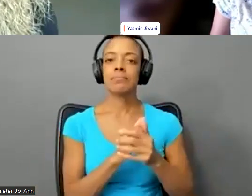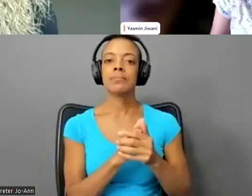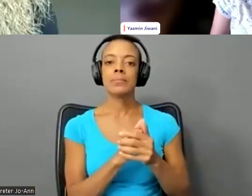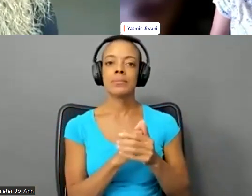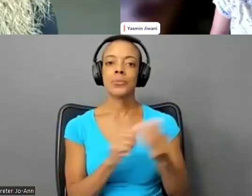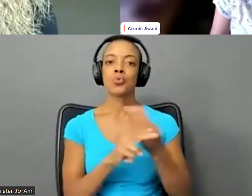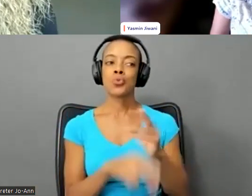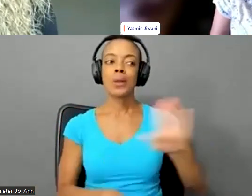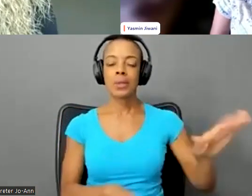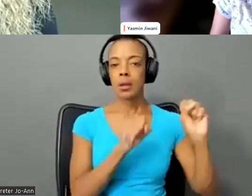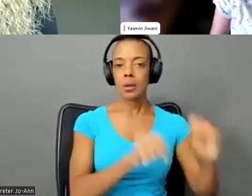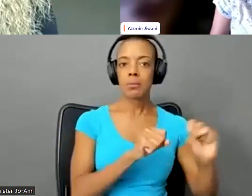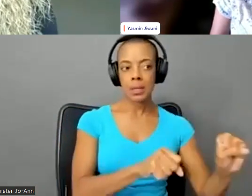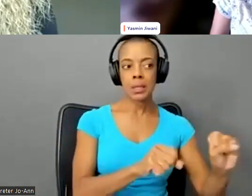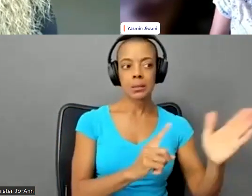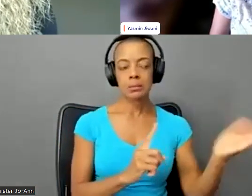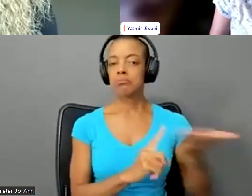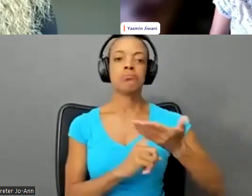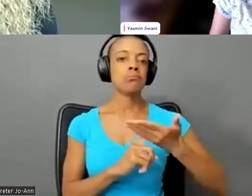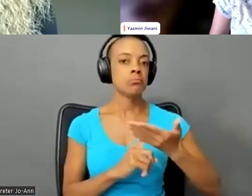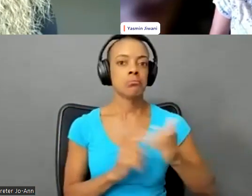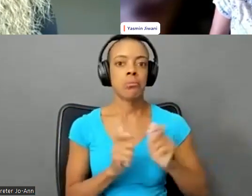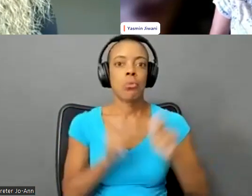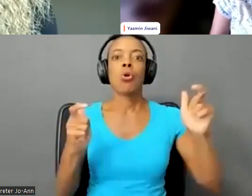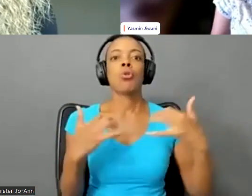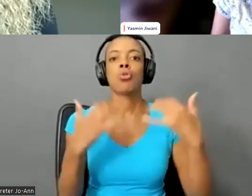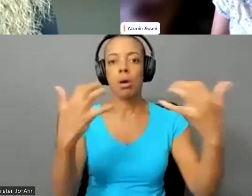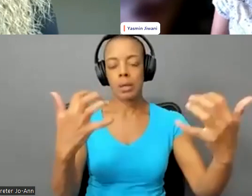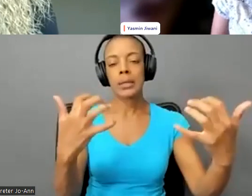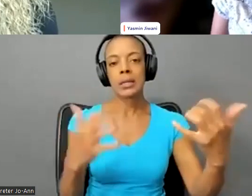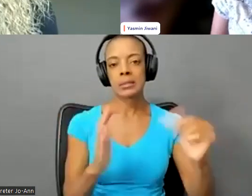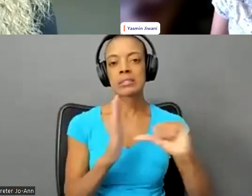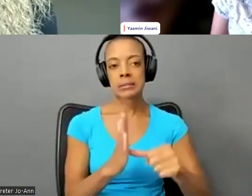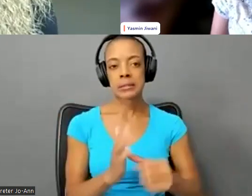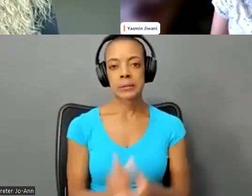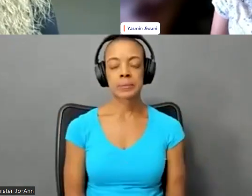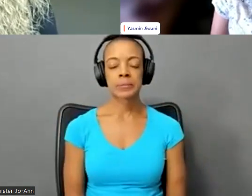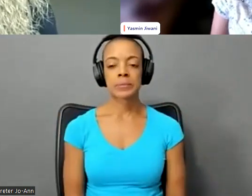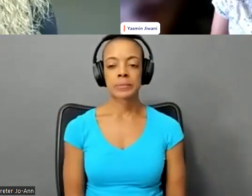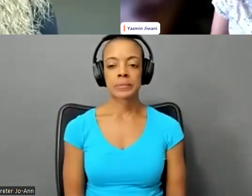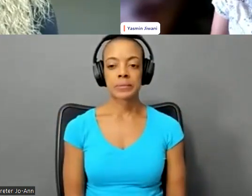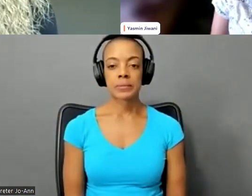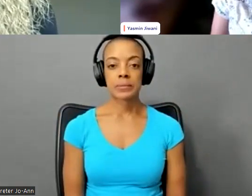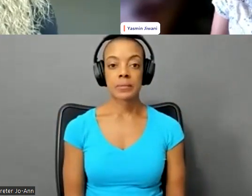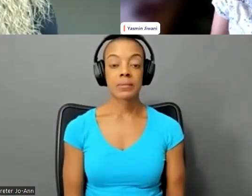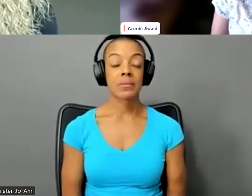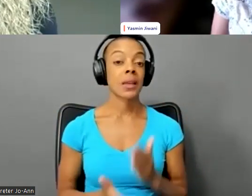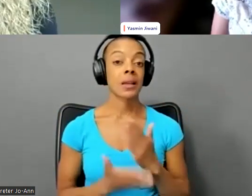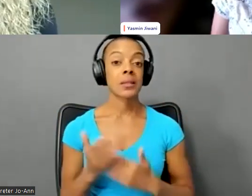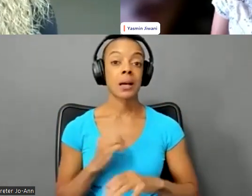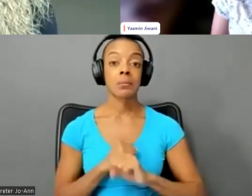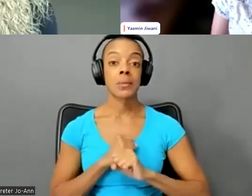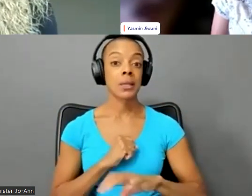to capture a larger audience for that message, I think, is really key. Also, some of the campaigns that a lot of, like, again,